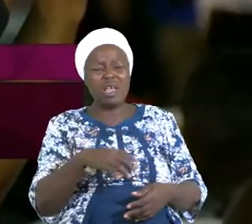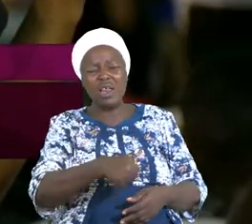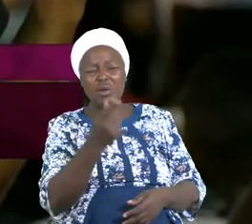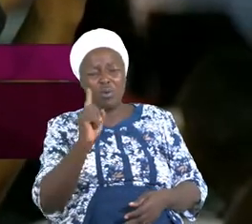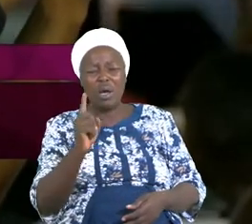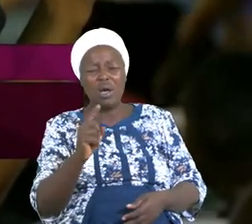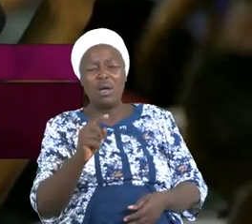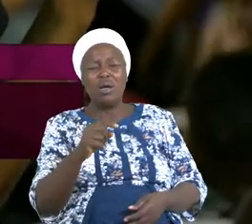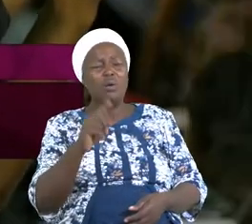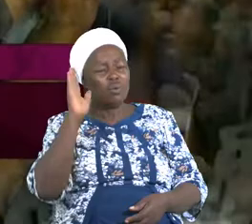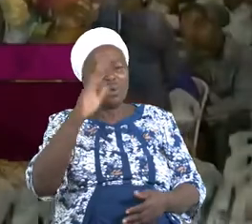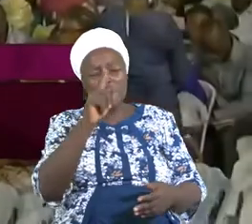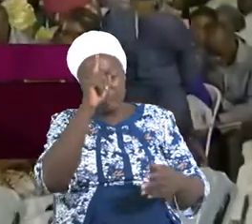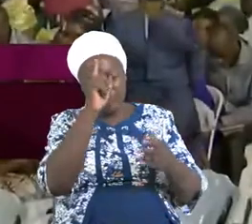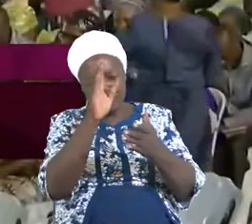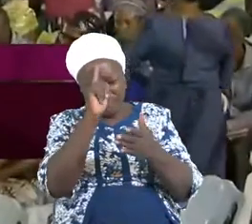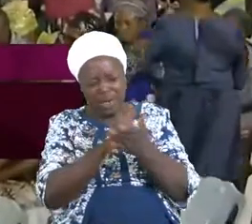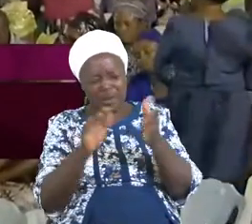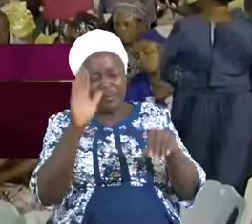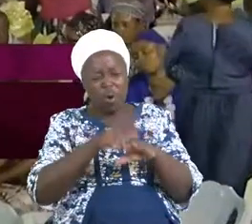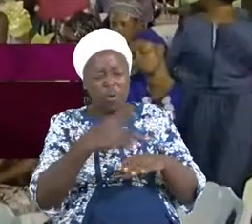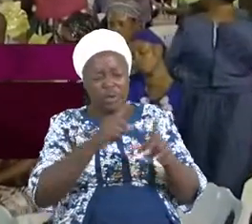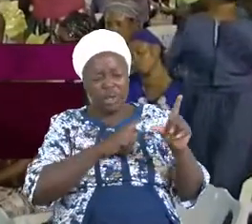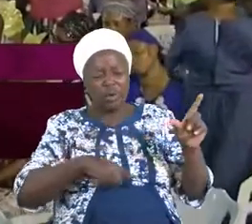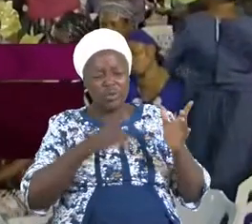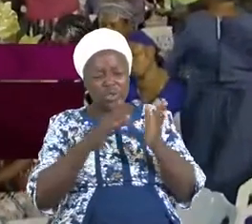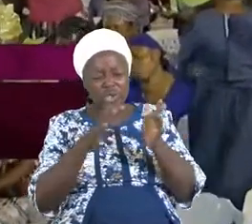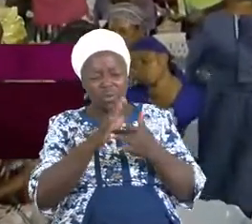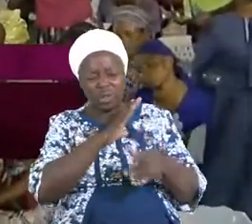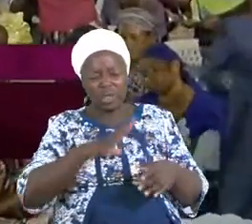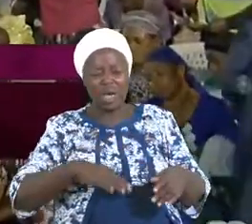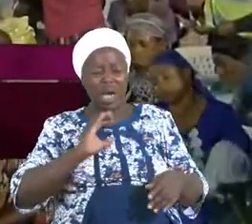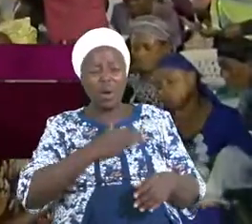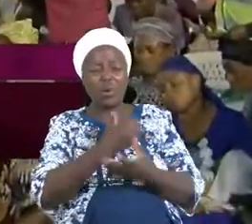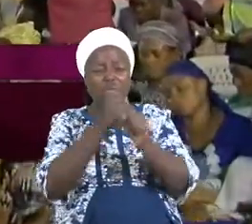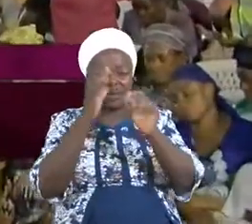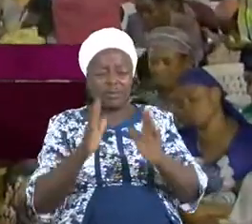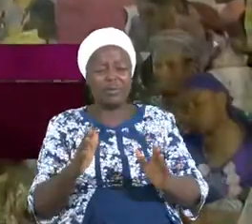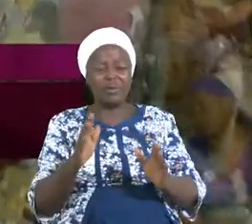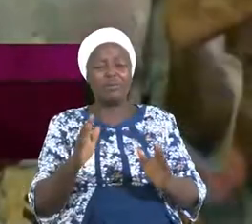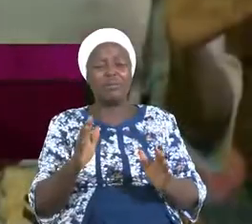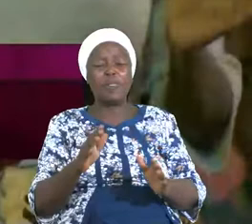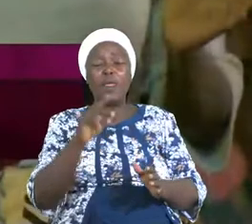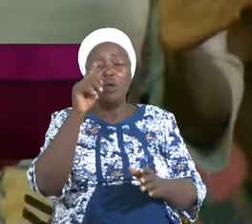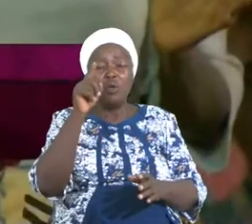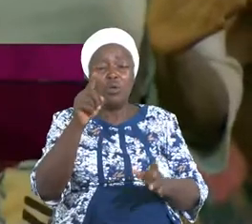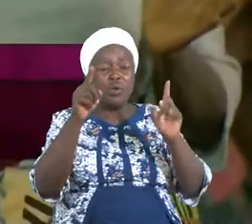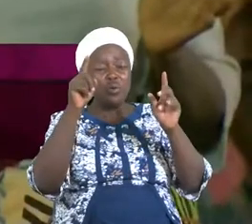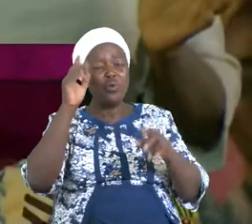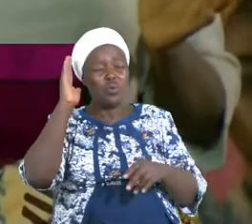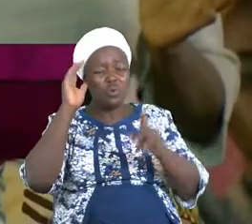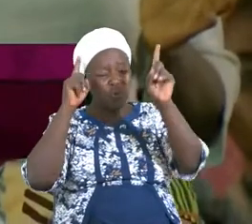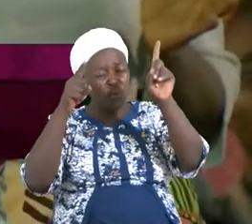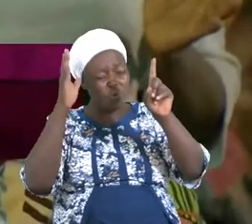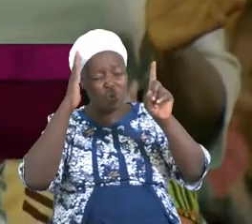believe on the Lord Jesus Christ as Savior, you will save them.